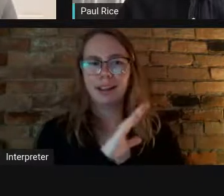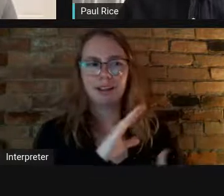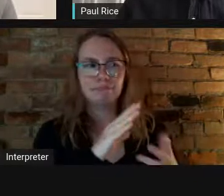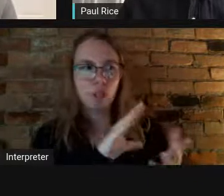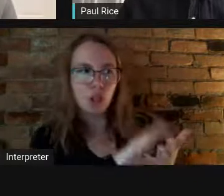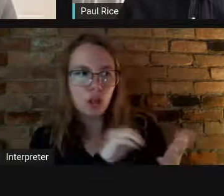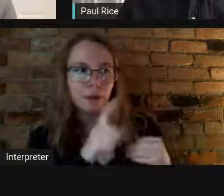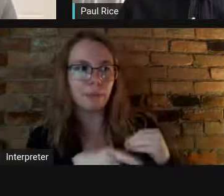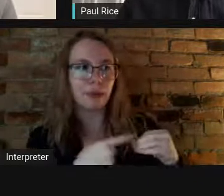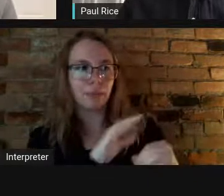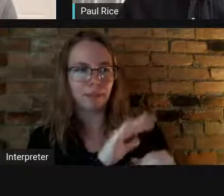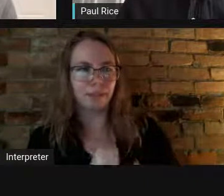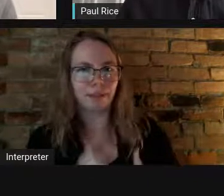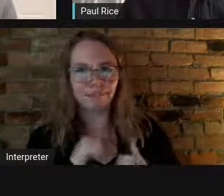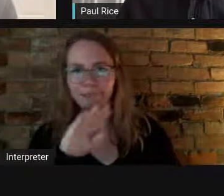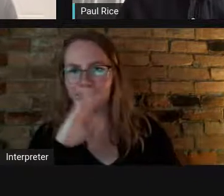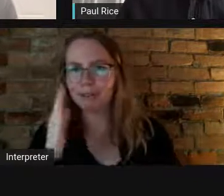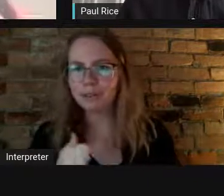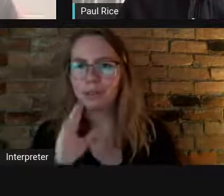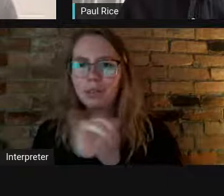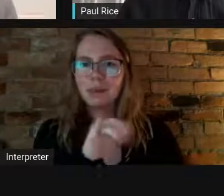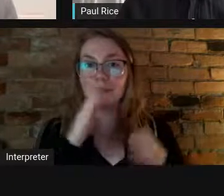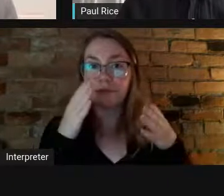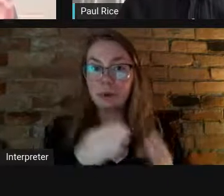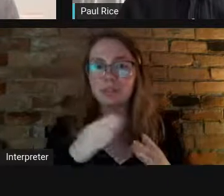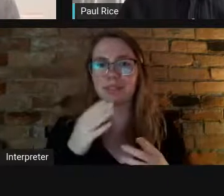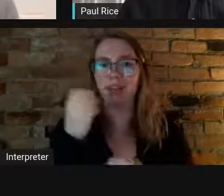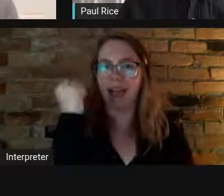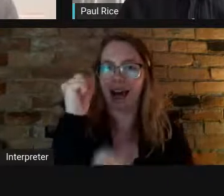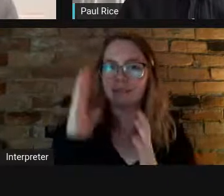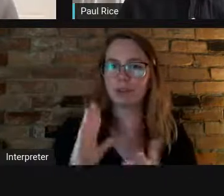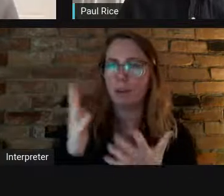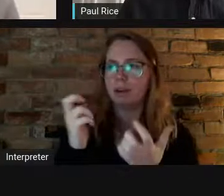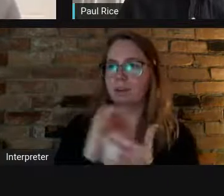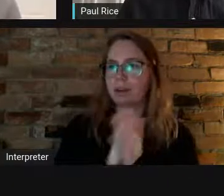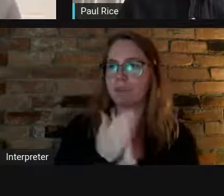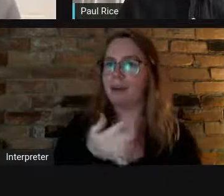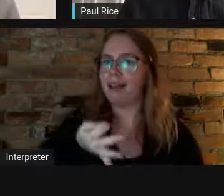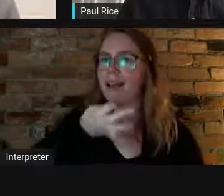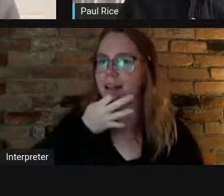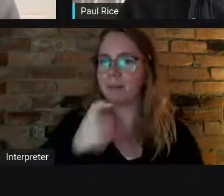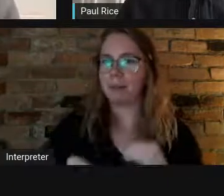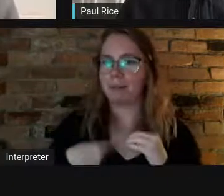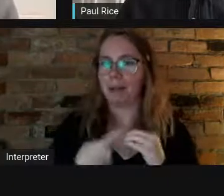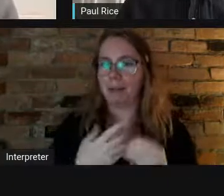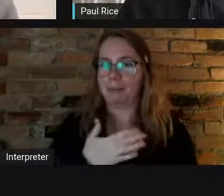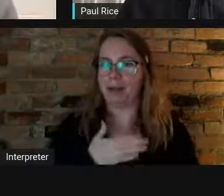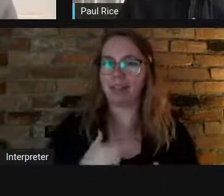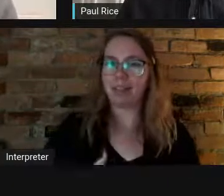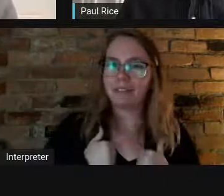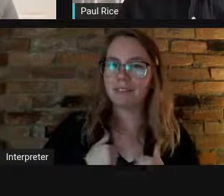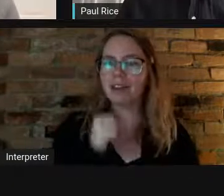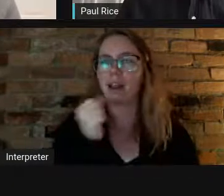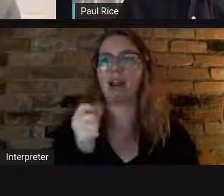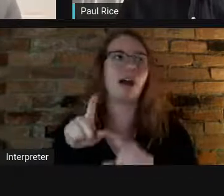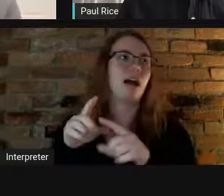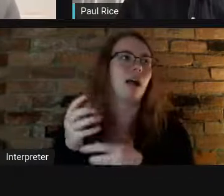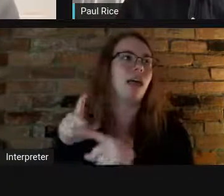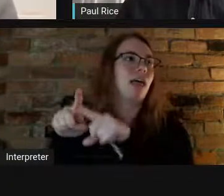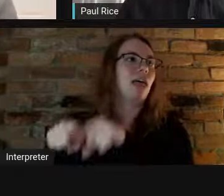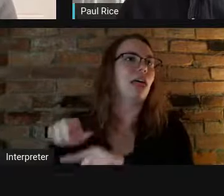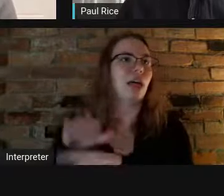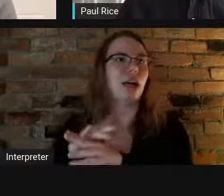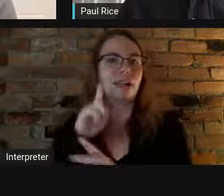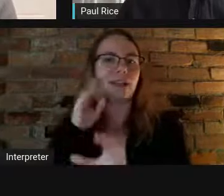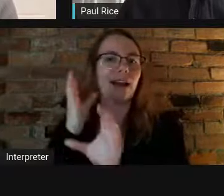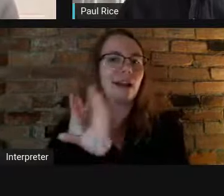a focus that the activists wanted to be the experts on their lives rather than relying on the sort of psychiatrist to